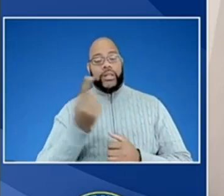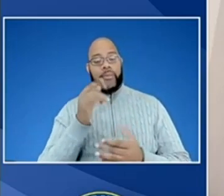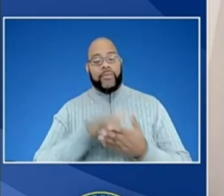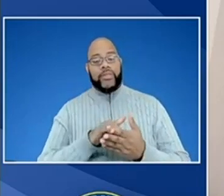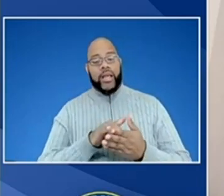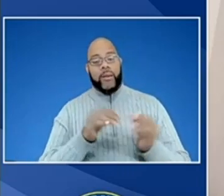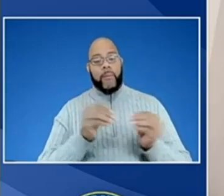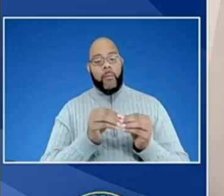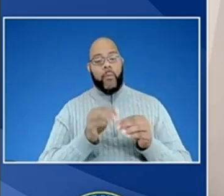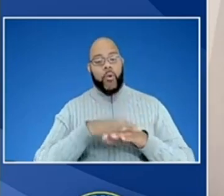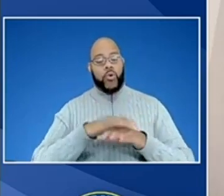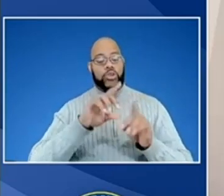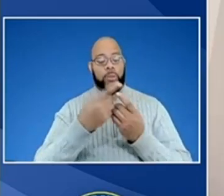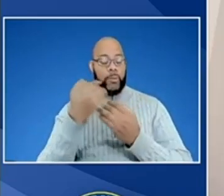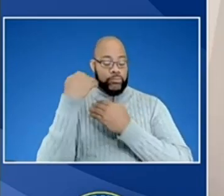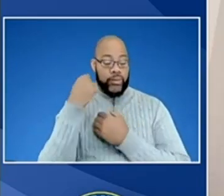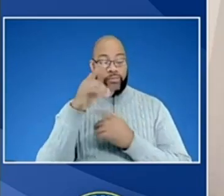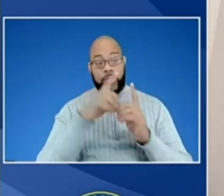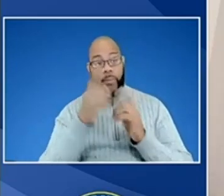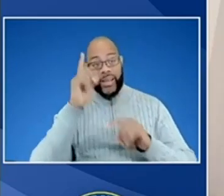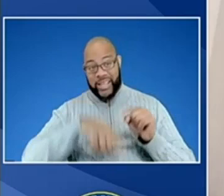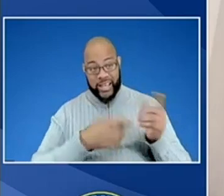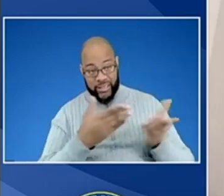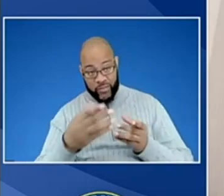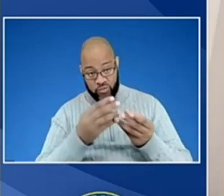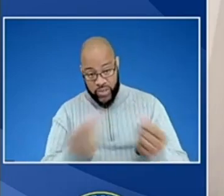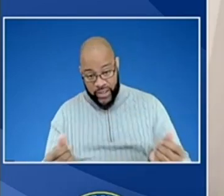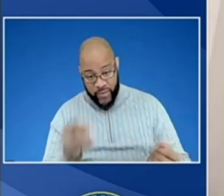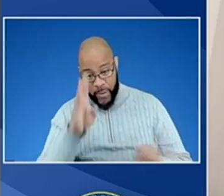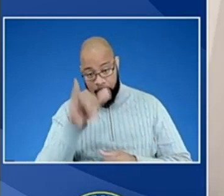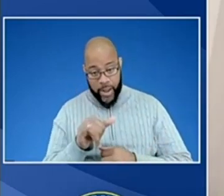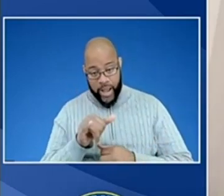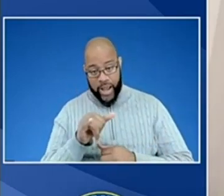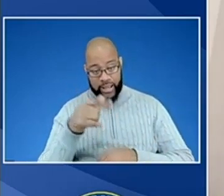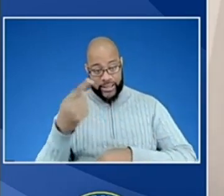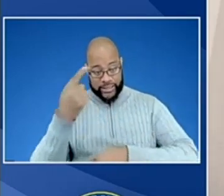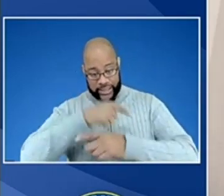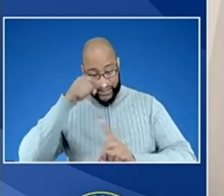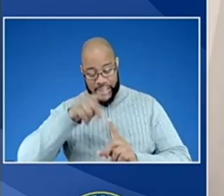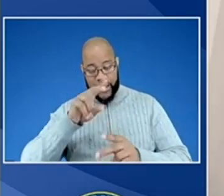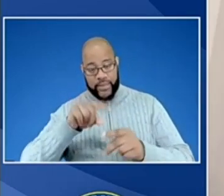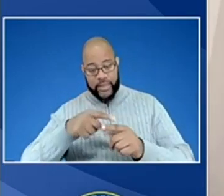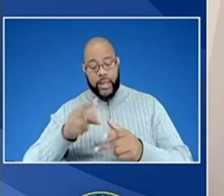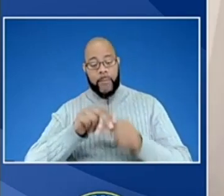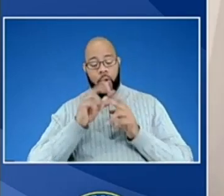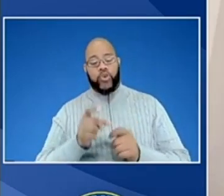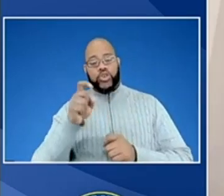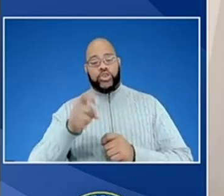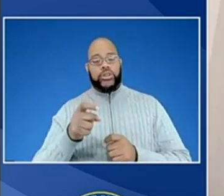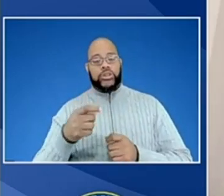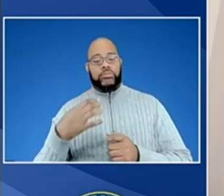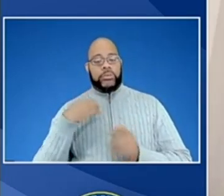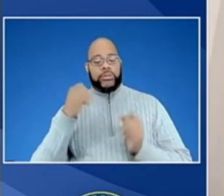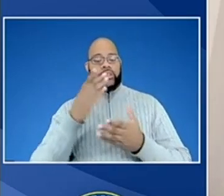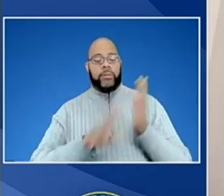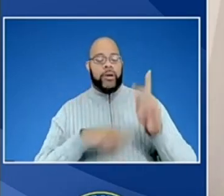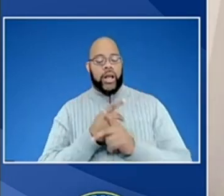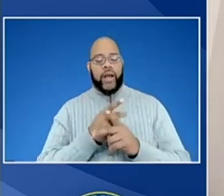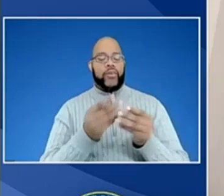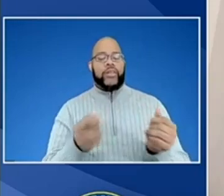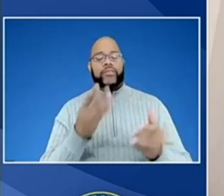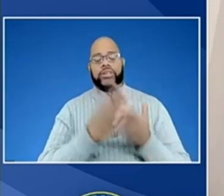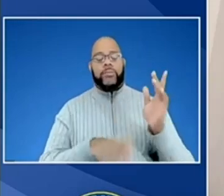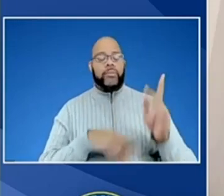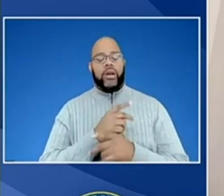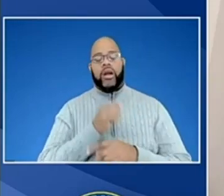more on the department, that if the department can't deliver relief by a certain date, then borrowers should be eligible for some type of relief or some type